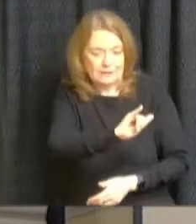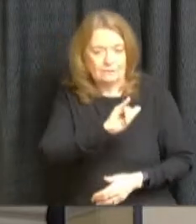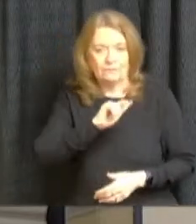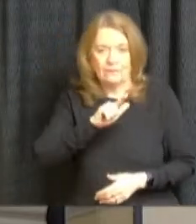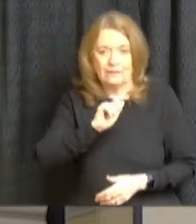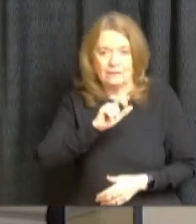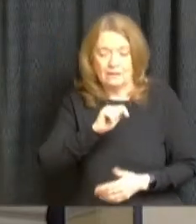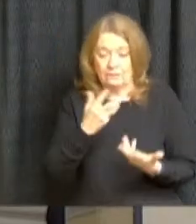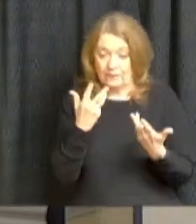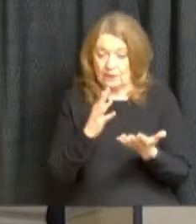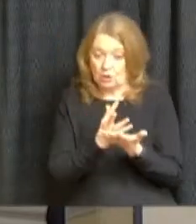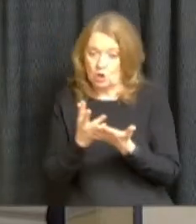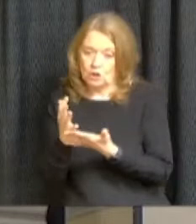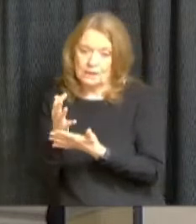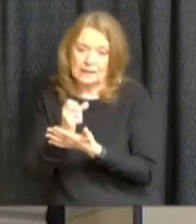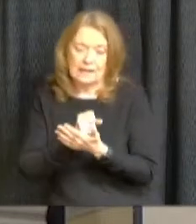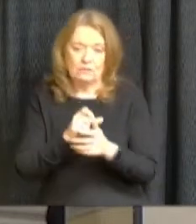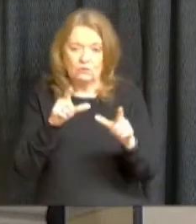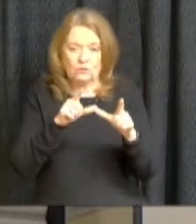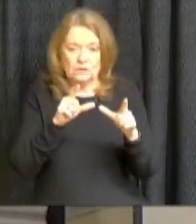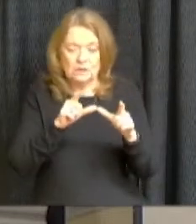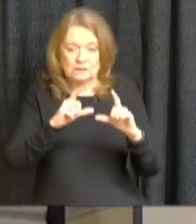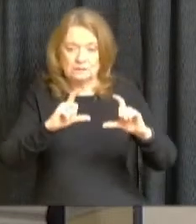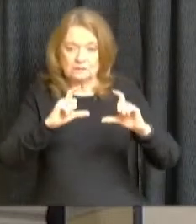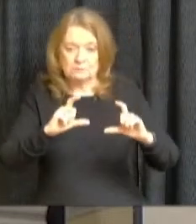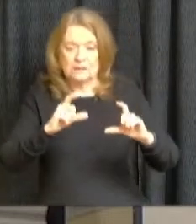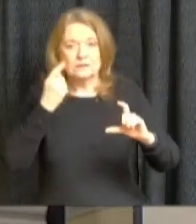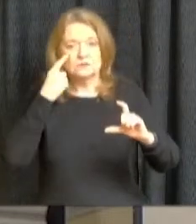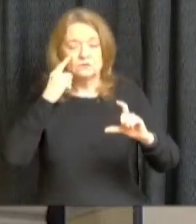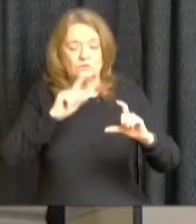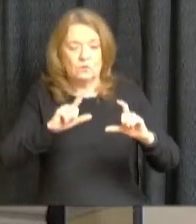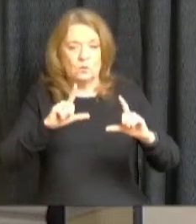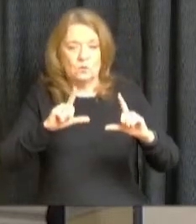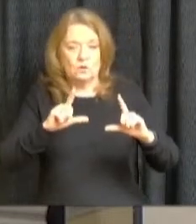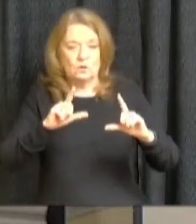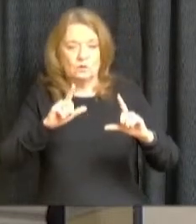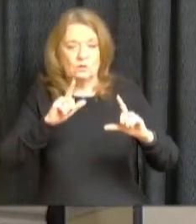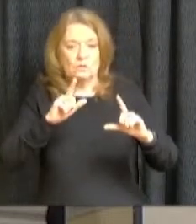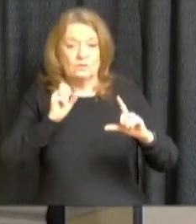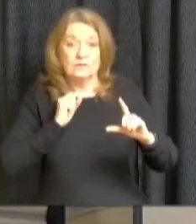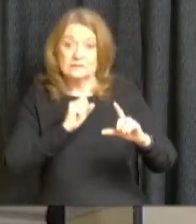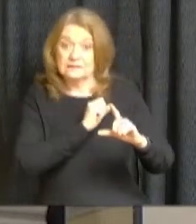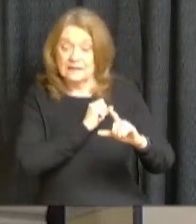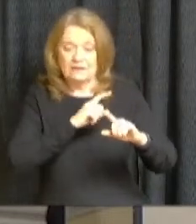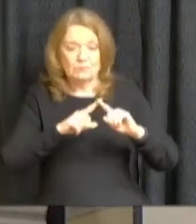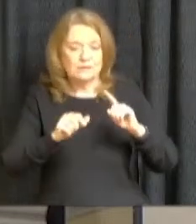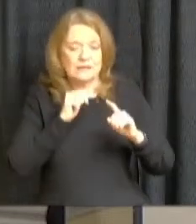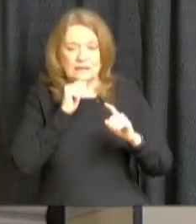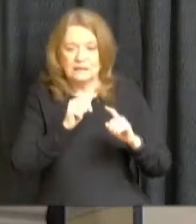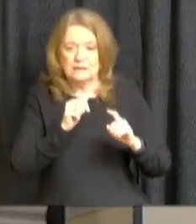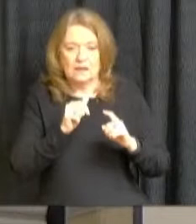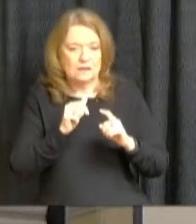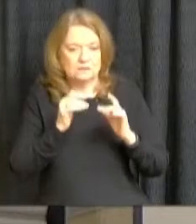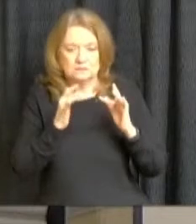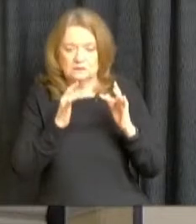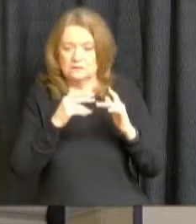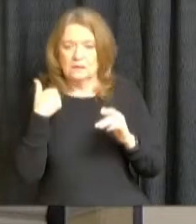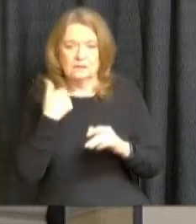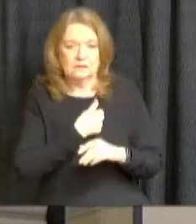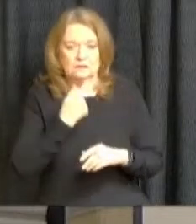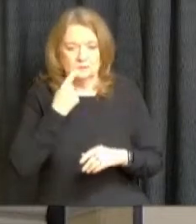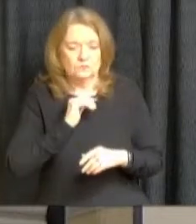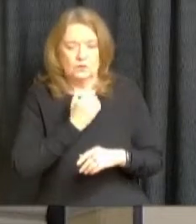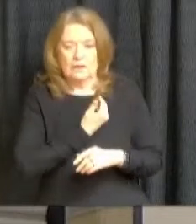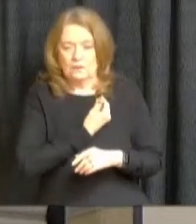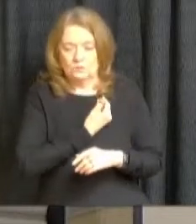already gathered the license plates for the staff, but they did not reach out to us for our license